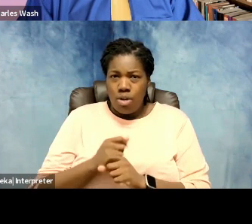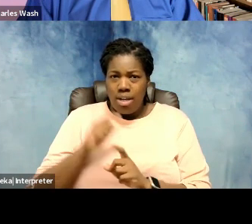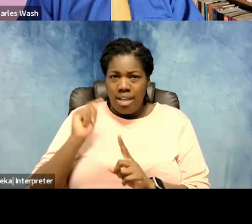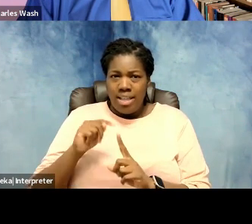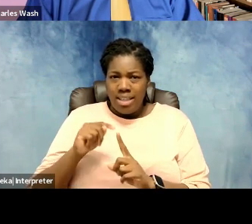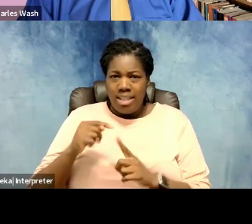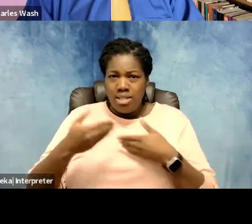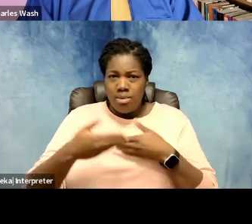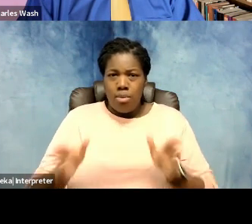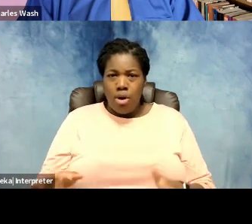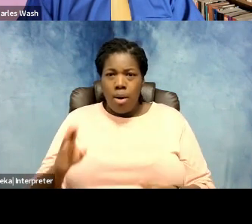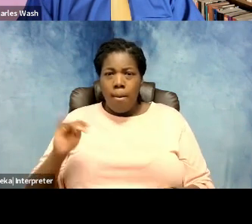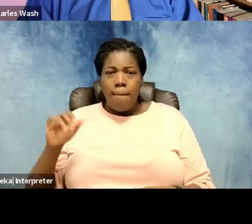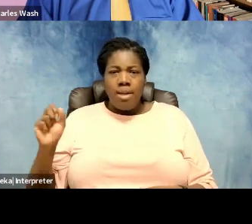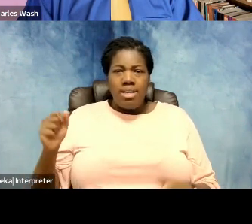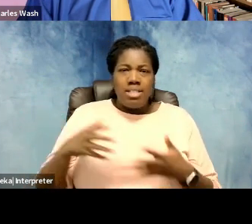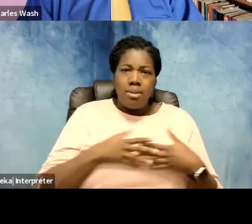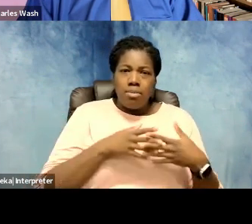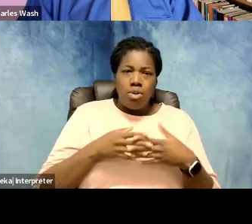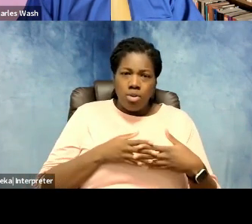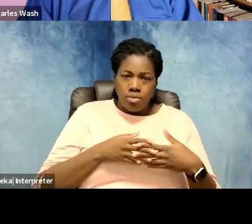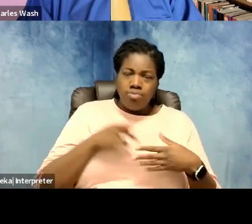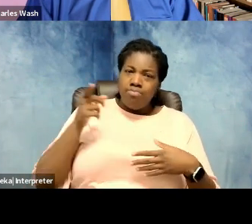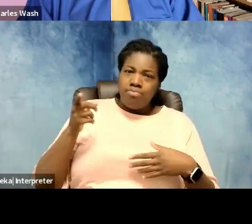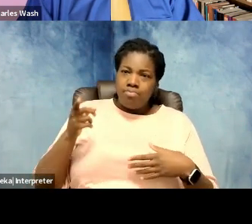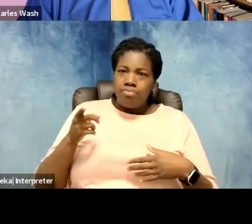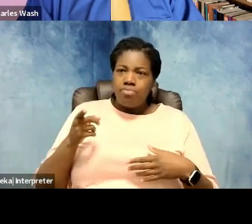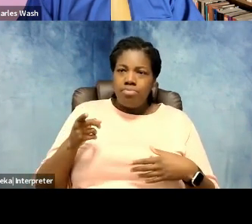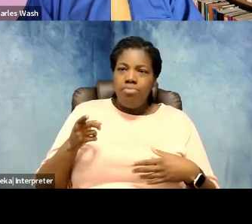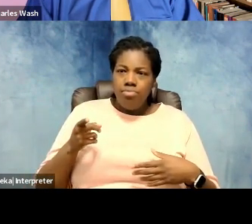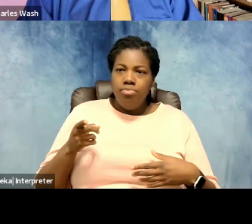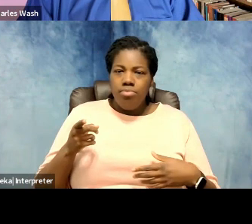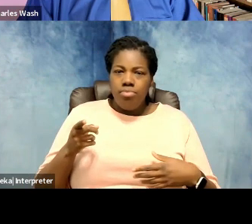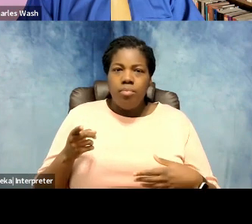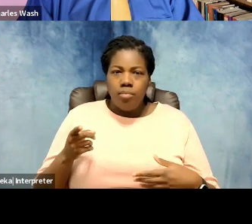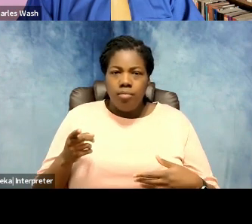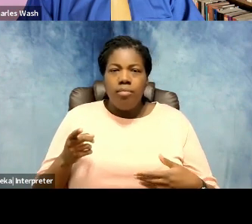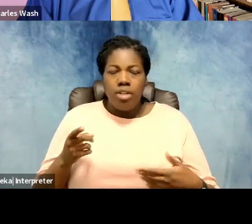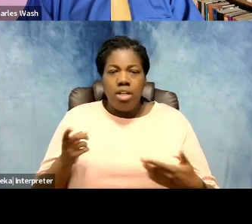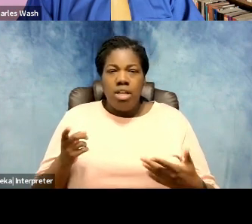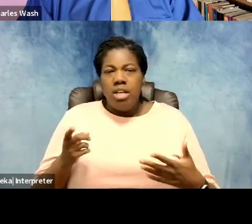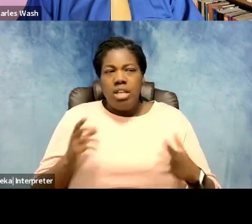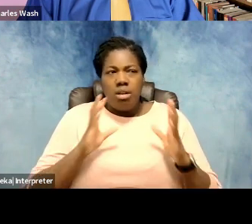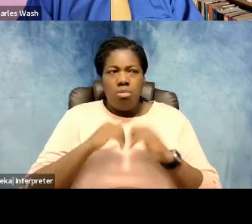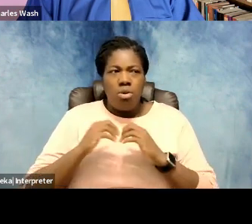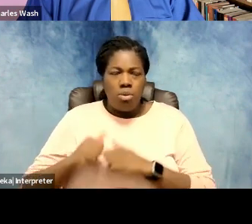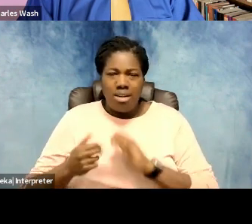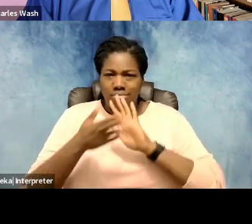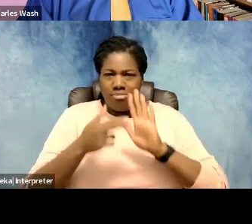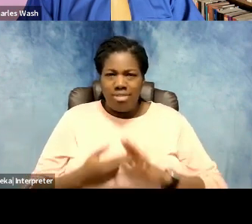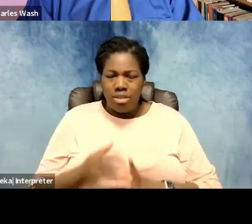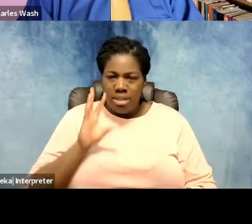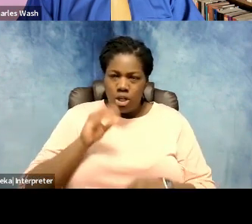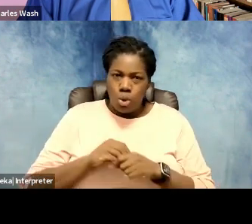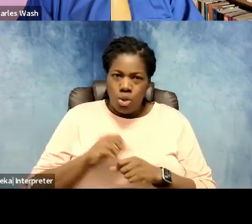kit. Miss America that was mentioned earlier, Camille Schrier, all around breaking stereotypes of what it means to be in STEM.